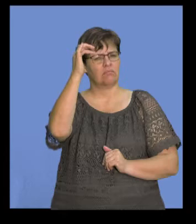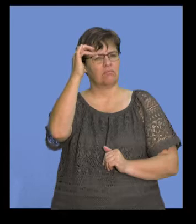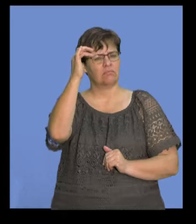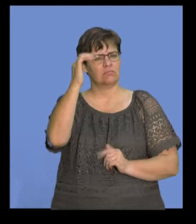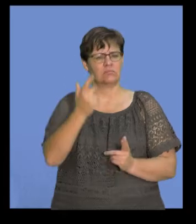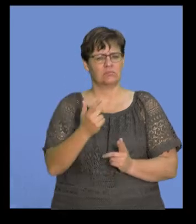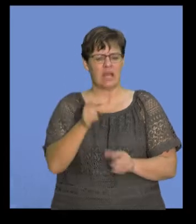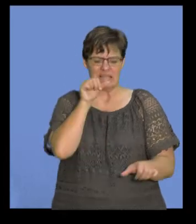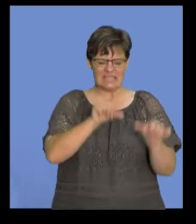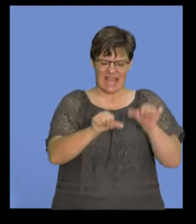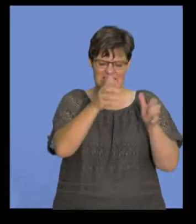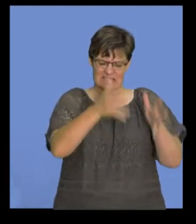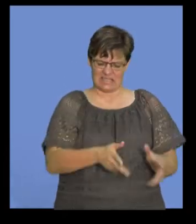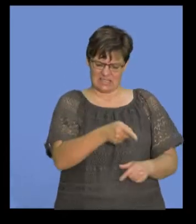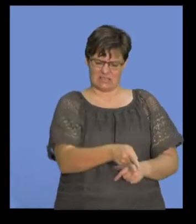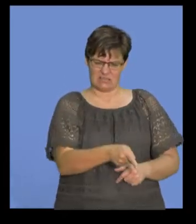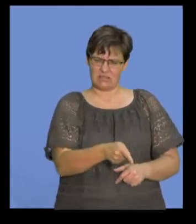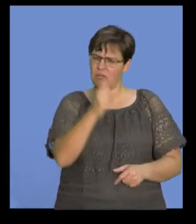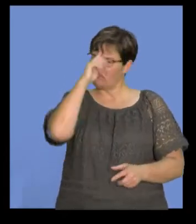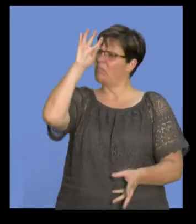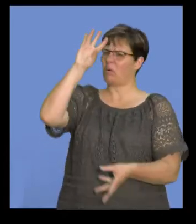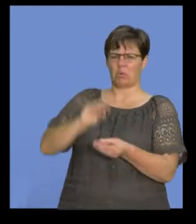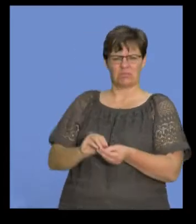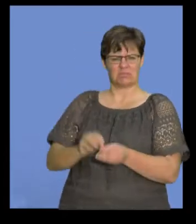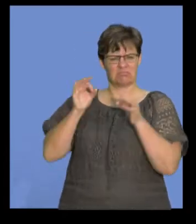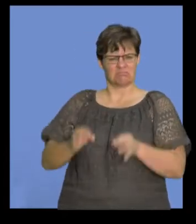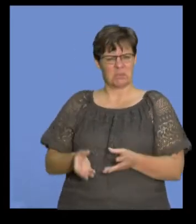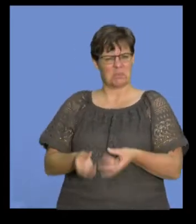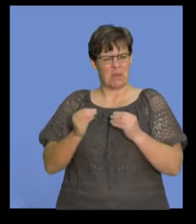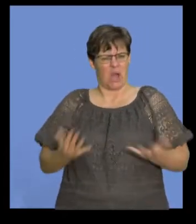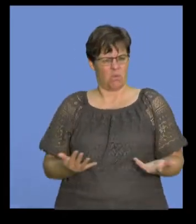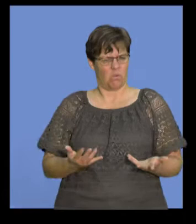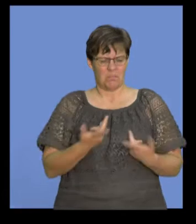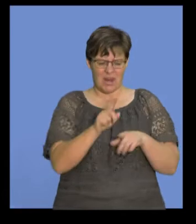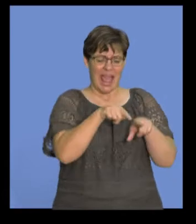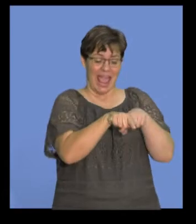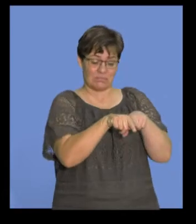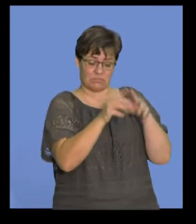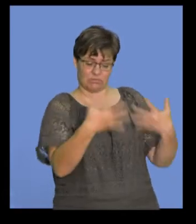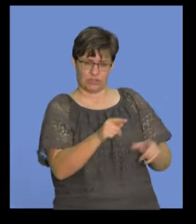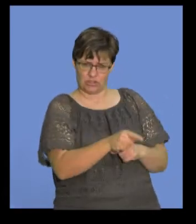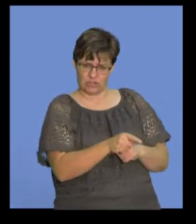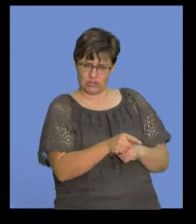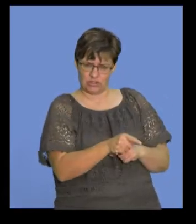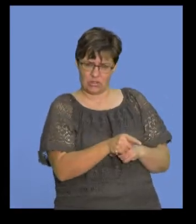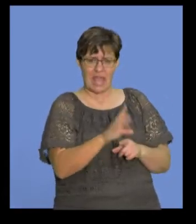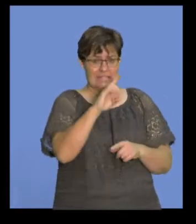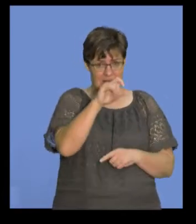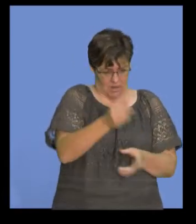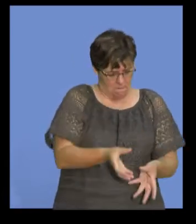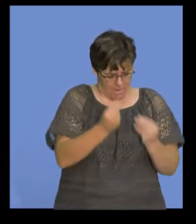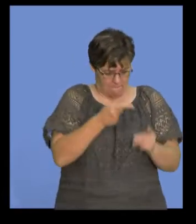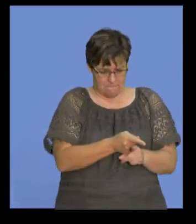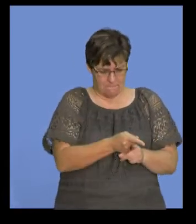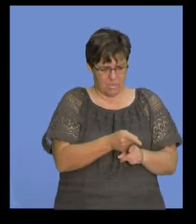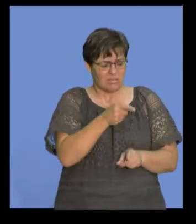how does a scientist draw conclusions? So often you wonder about, you've conducted an experiment, you've got the data. What does